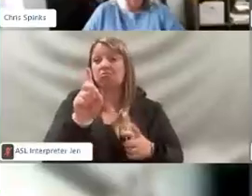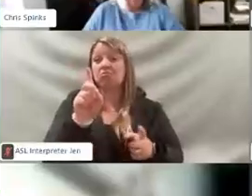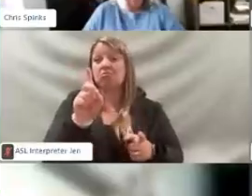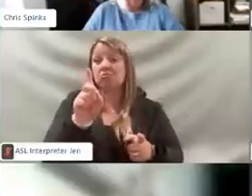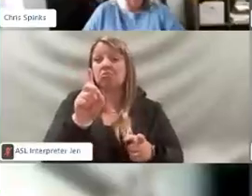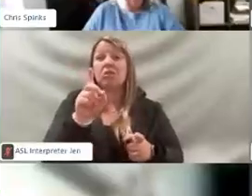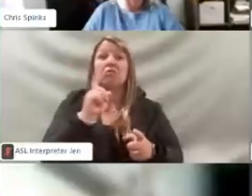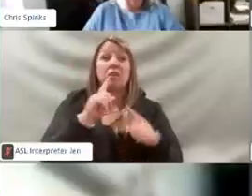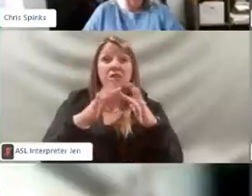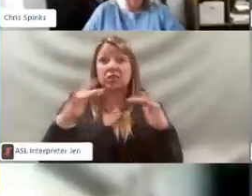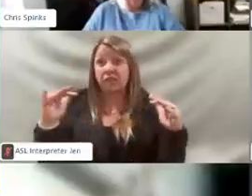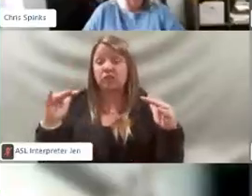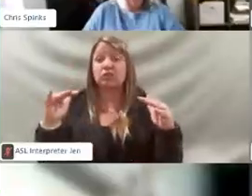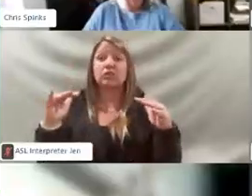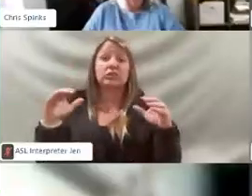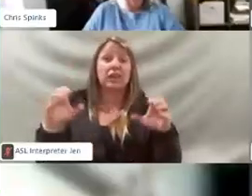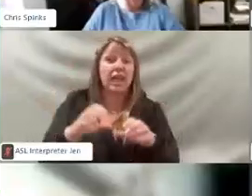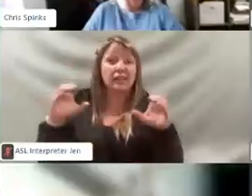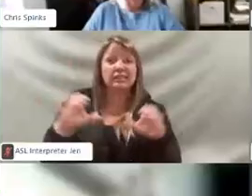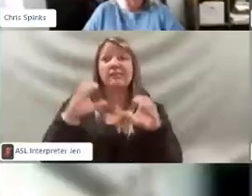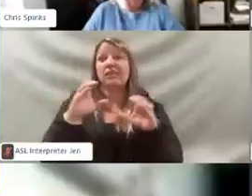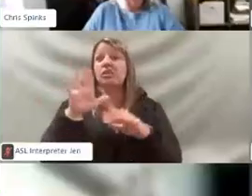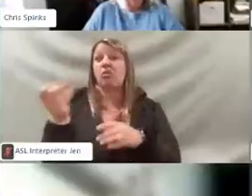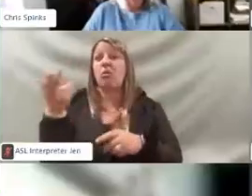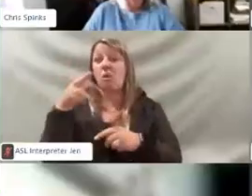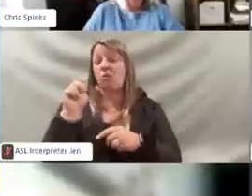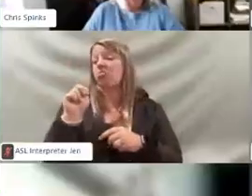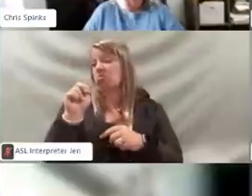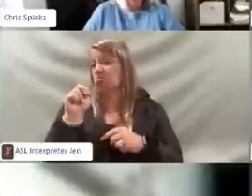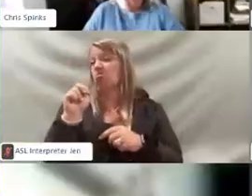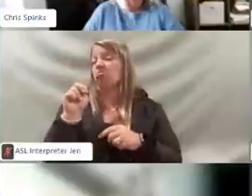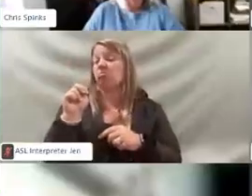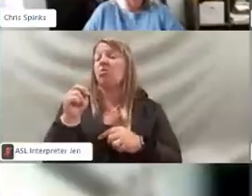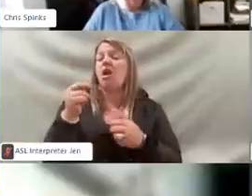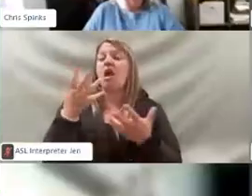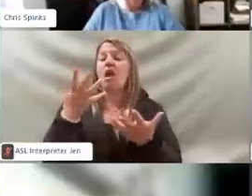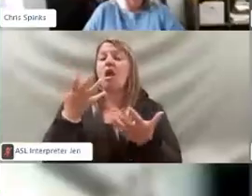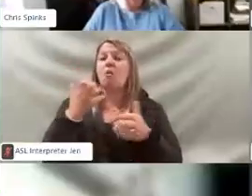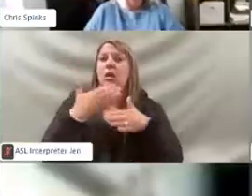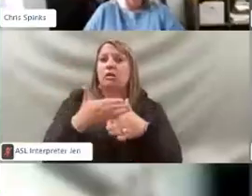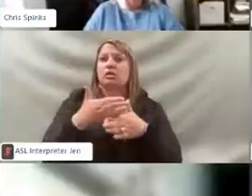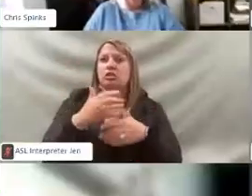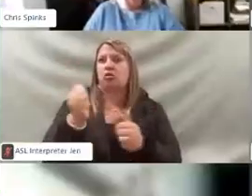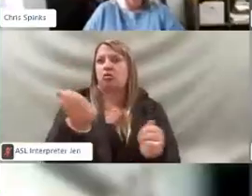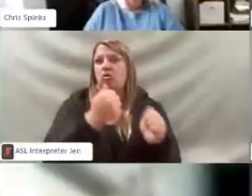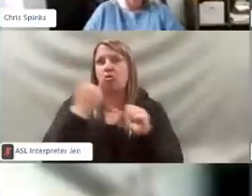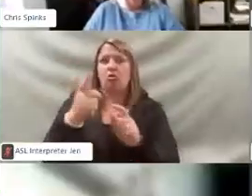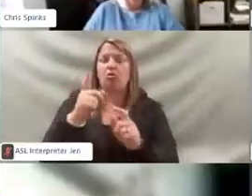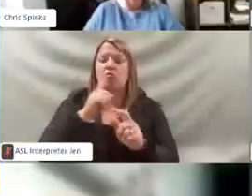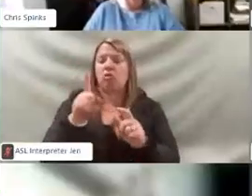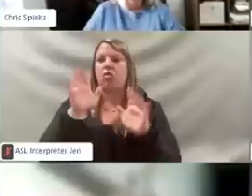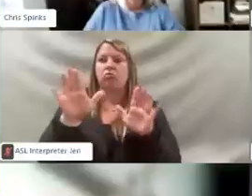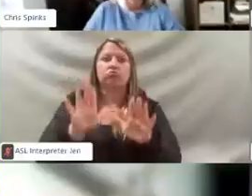and from diverse activities of their own. And I just want to share with all of you that it was a